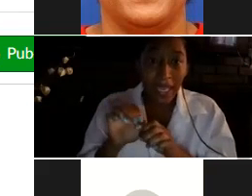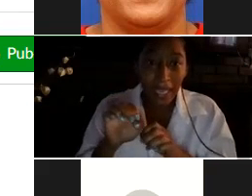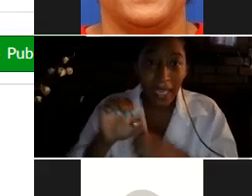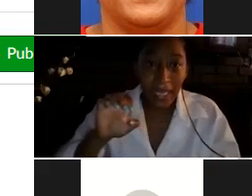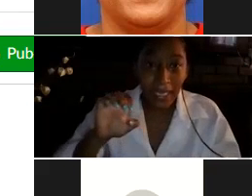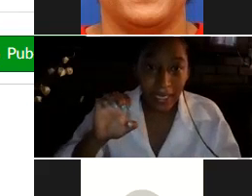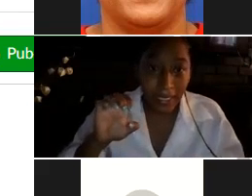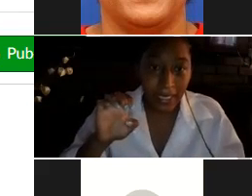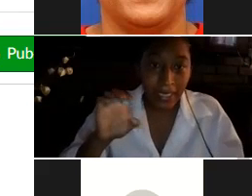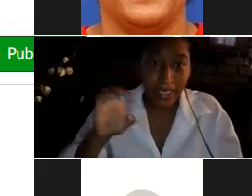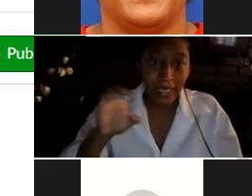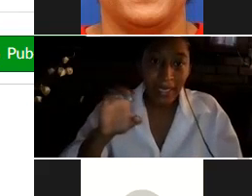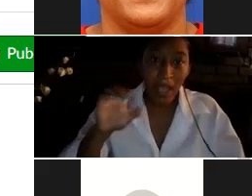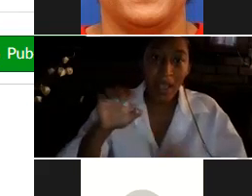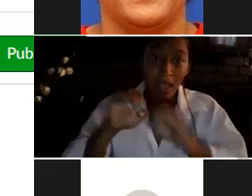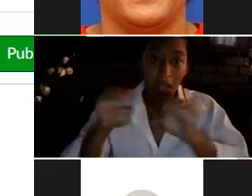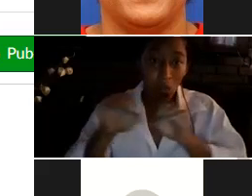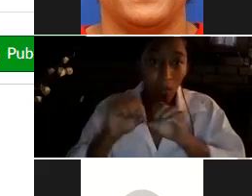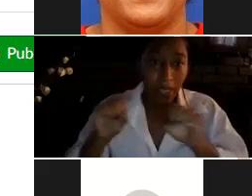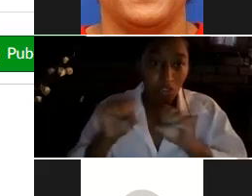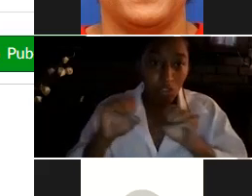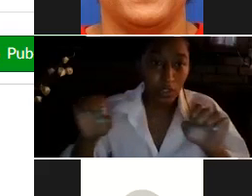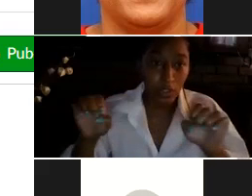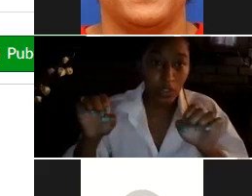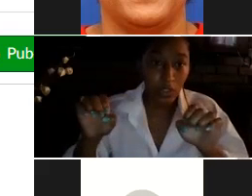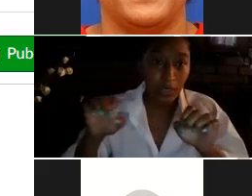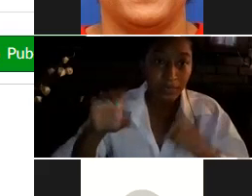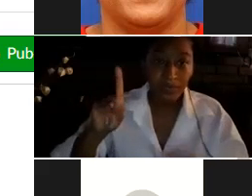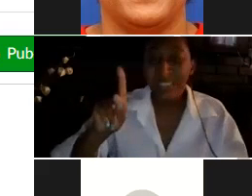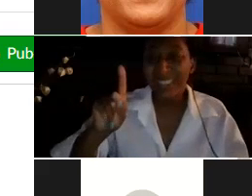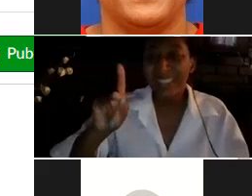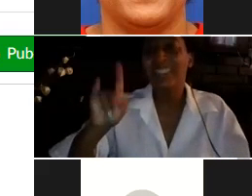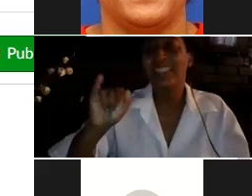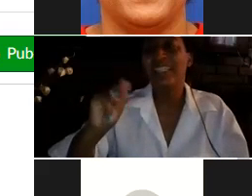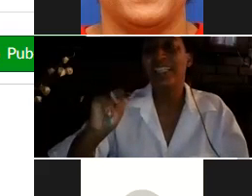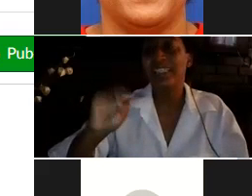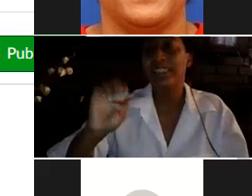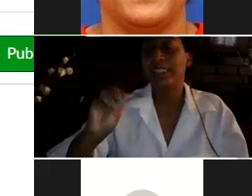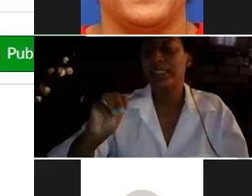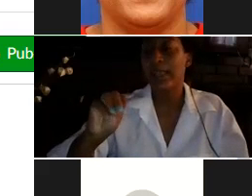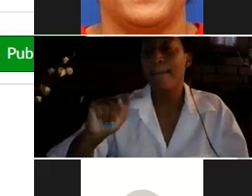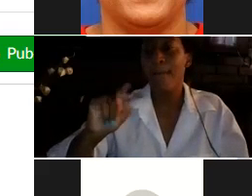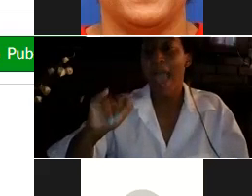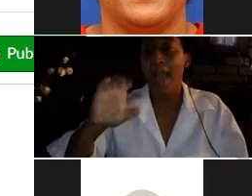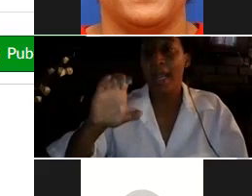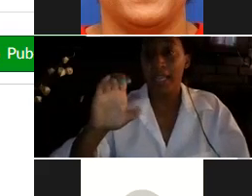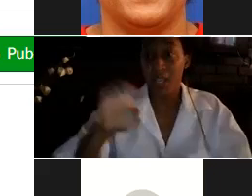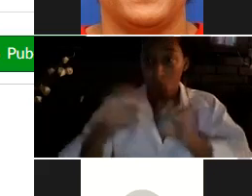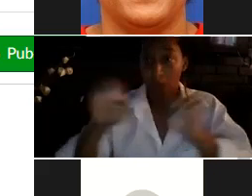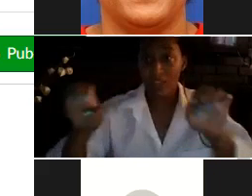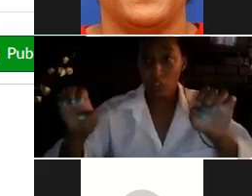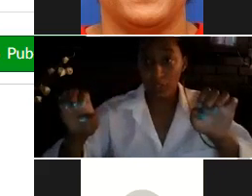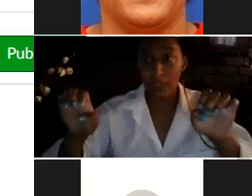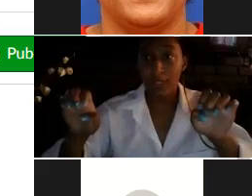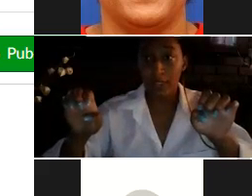to it, but you'll be utilizing them to help you do some simple kinds of calculations. And then we'll look at this idea